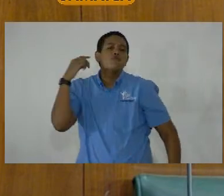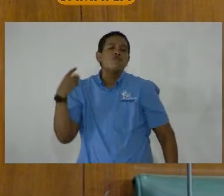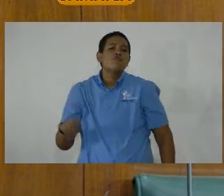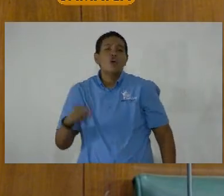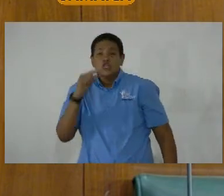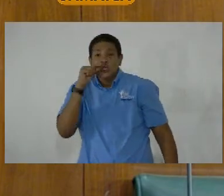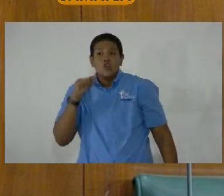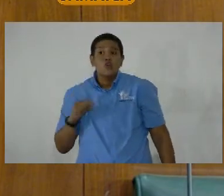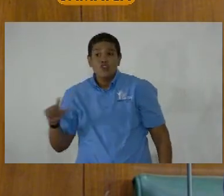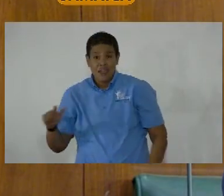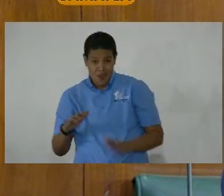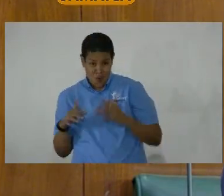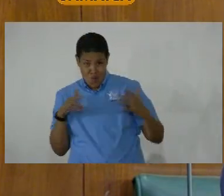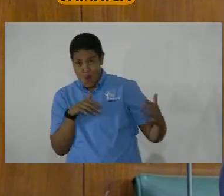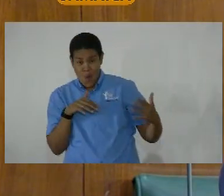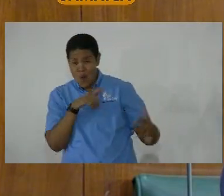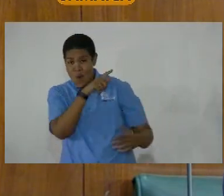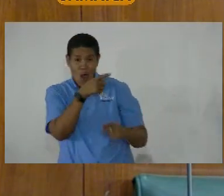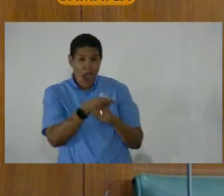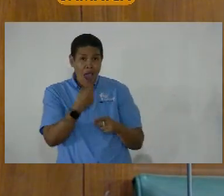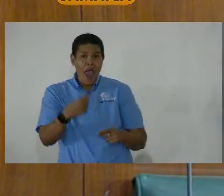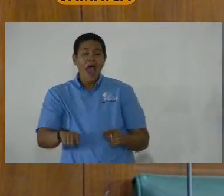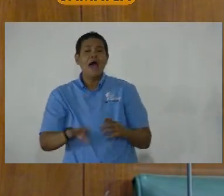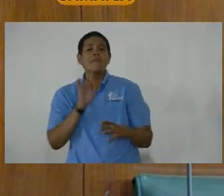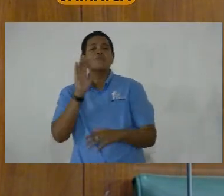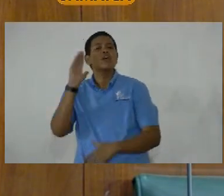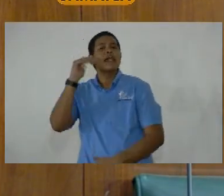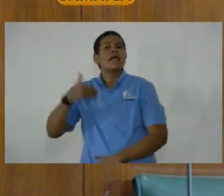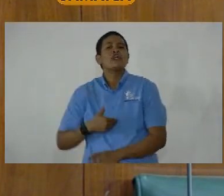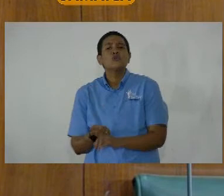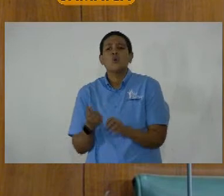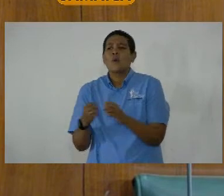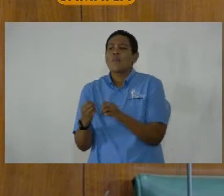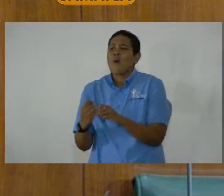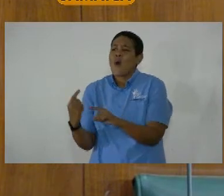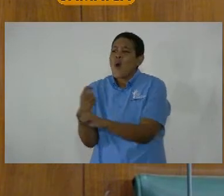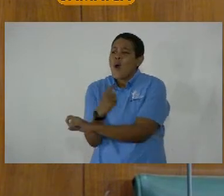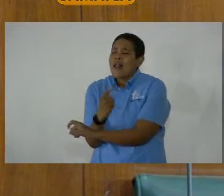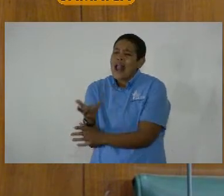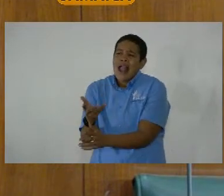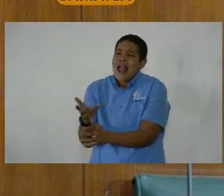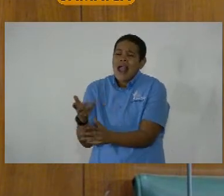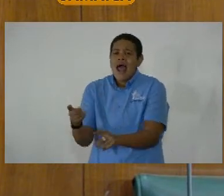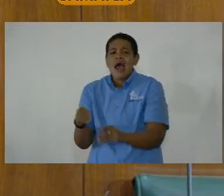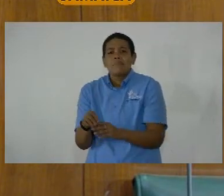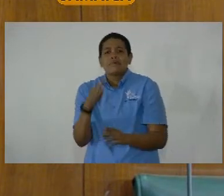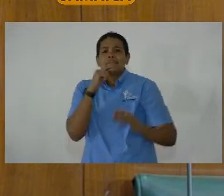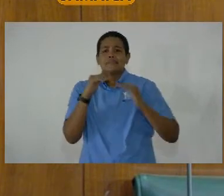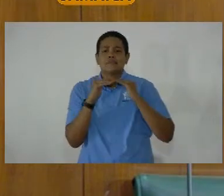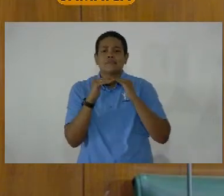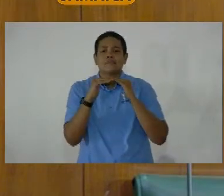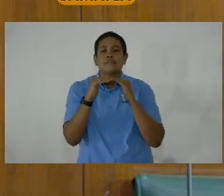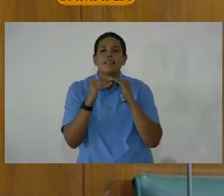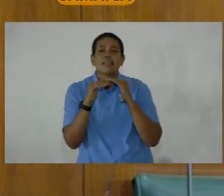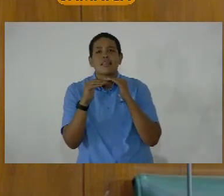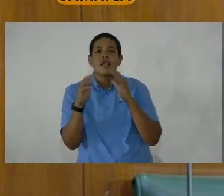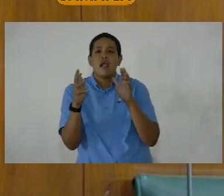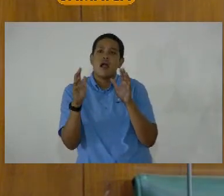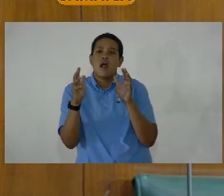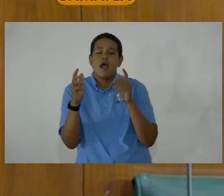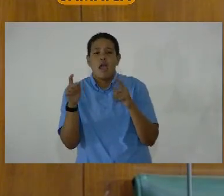Russia-Ukraine war introduced further complexities in the stability and